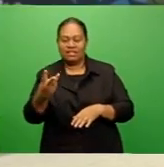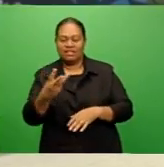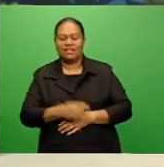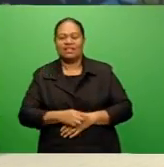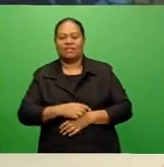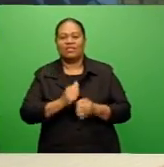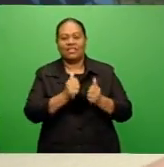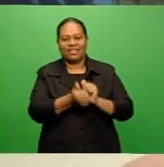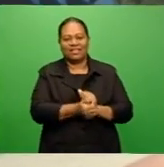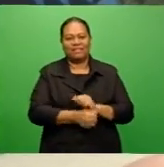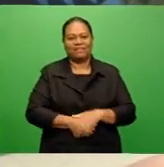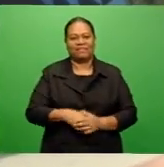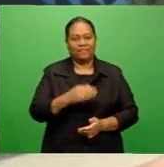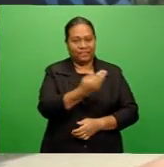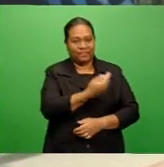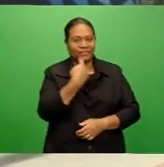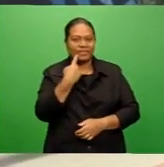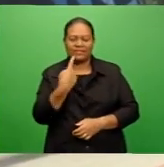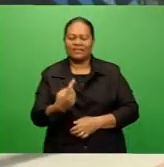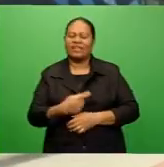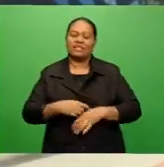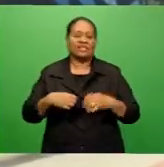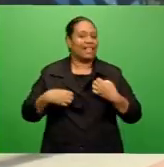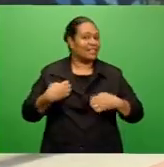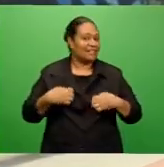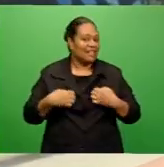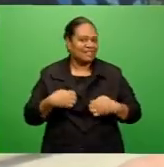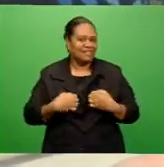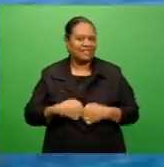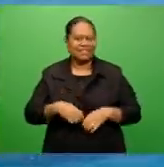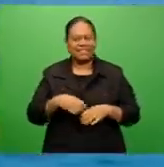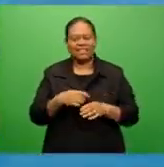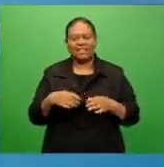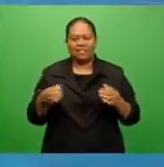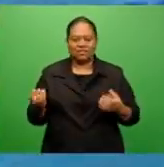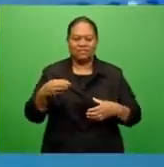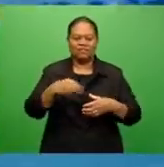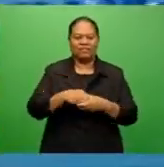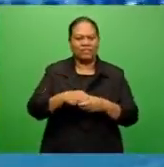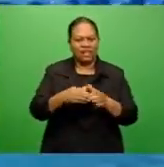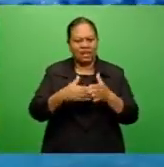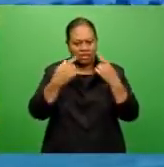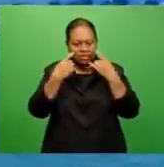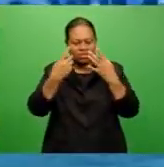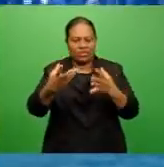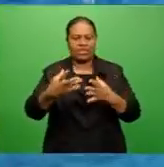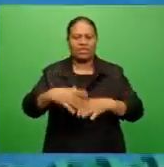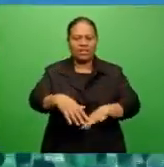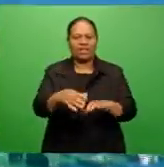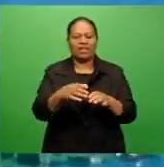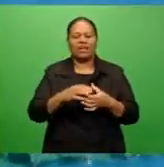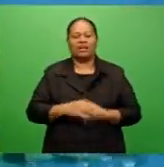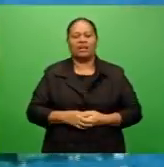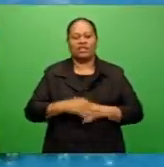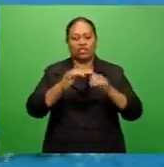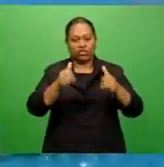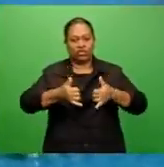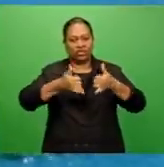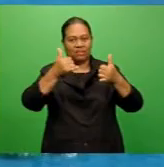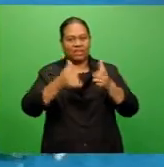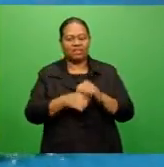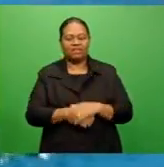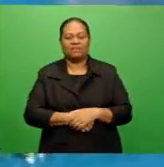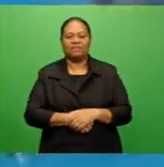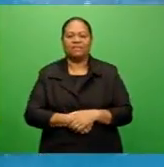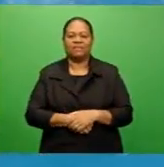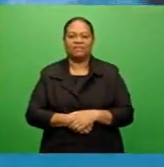also. Wangai Nambete is one of the exciting young talent that's now expected to feature in the Oceania Championships. So far for Oceania,